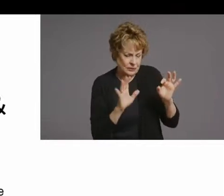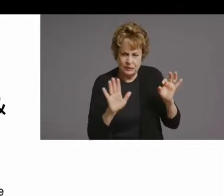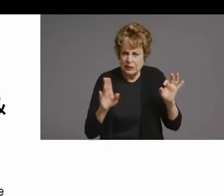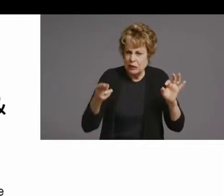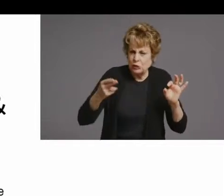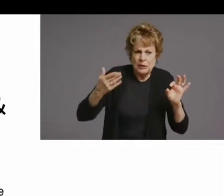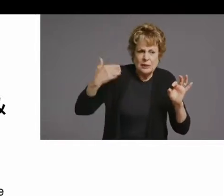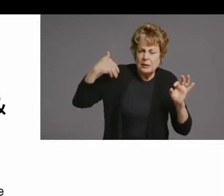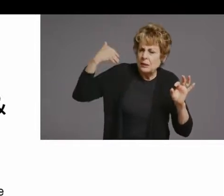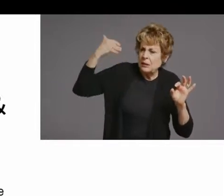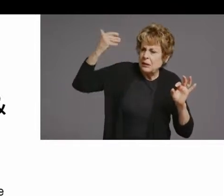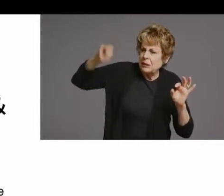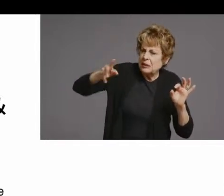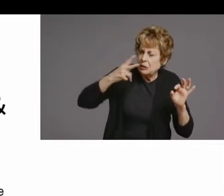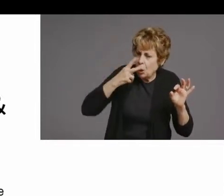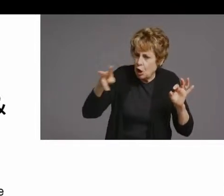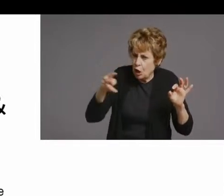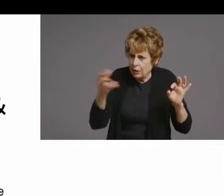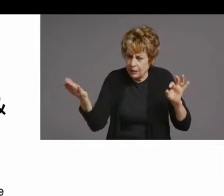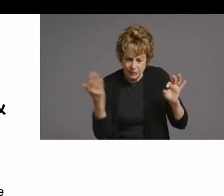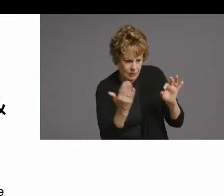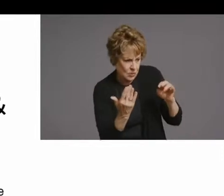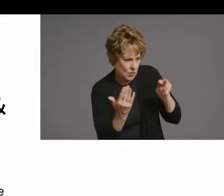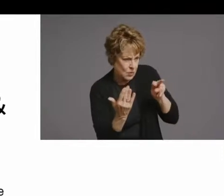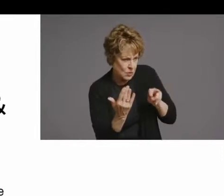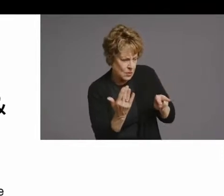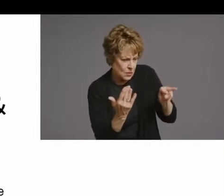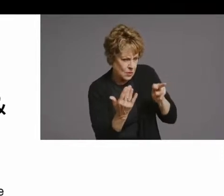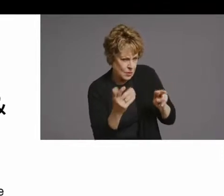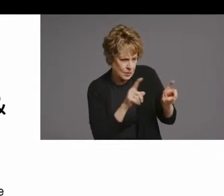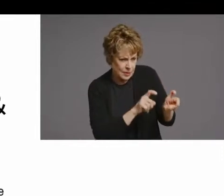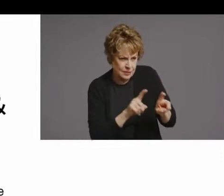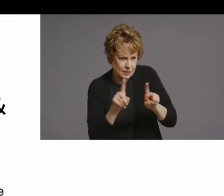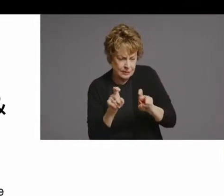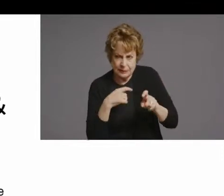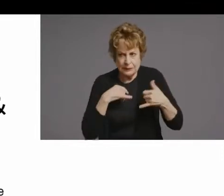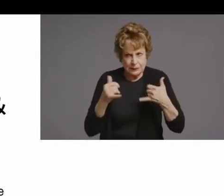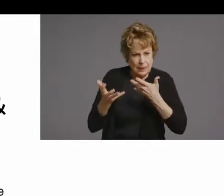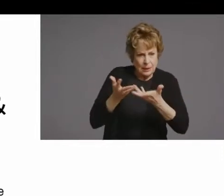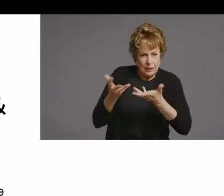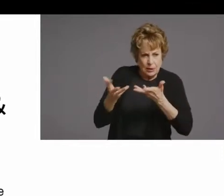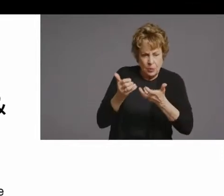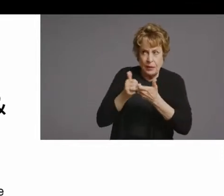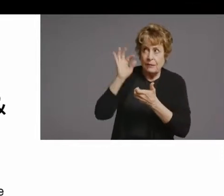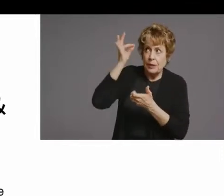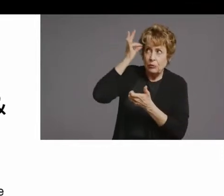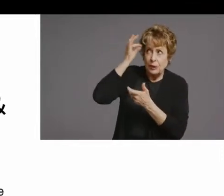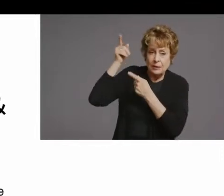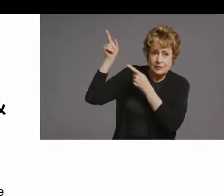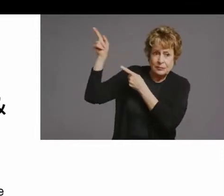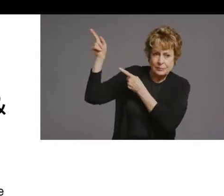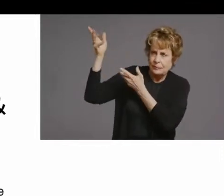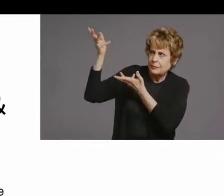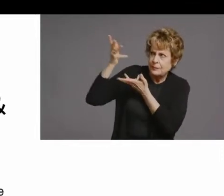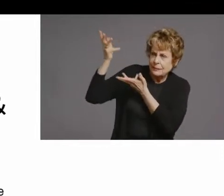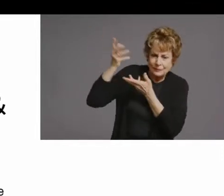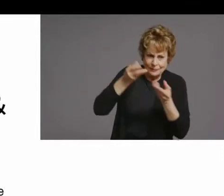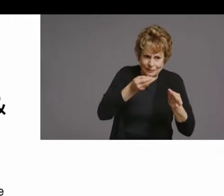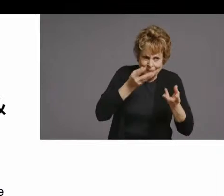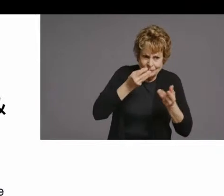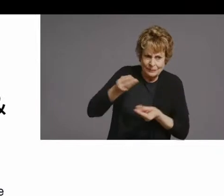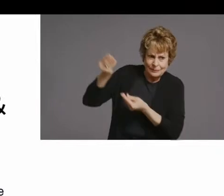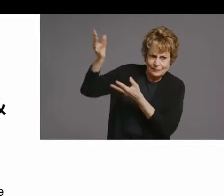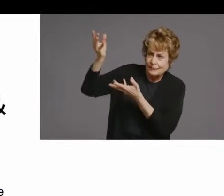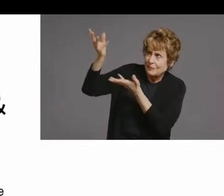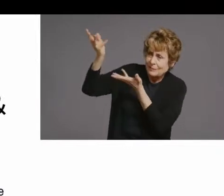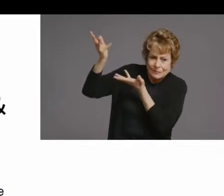status. We continue to work with our federal partners to identify, and what we are encouraging is if